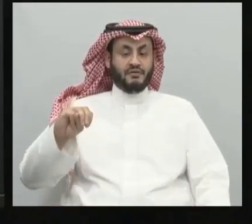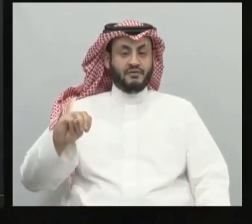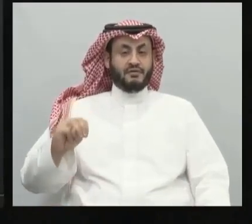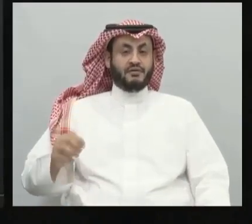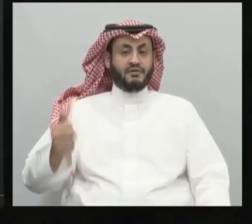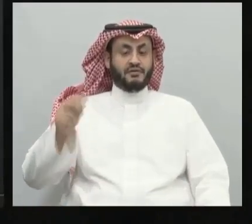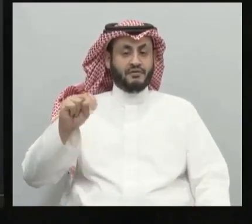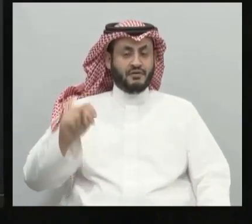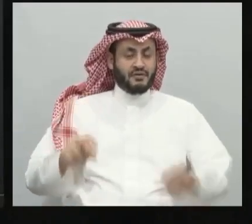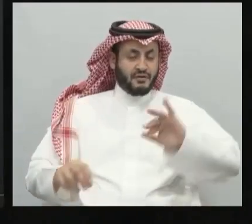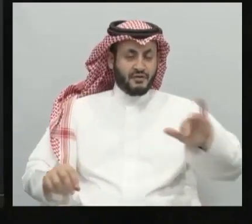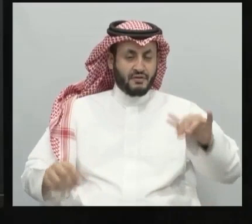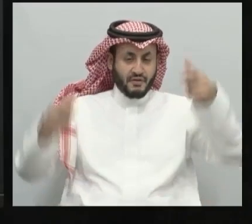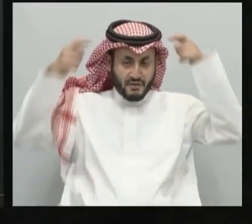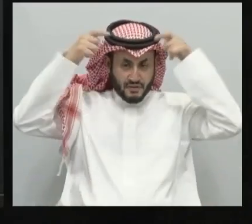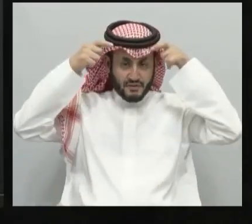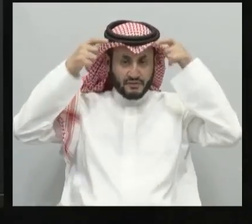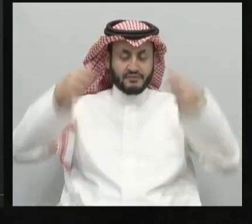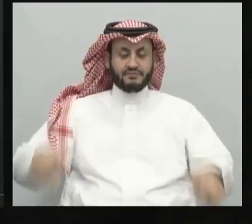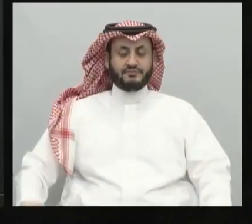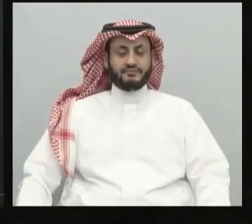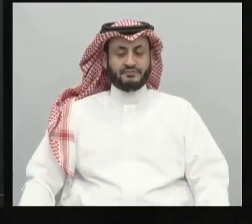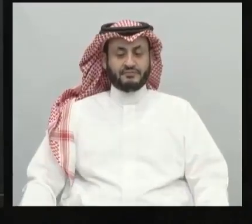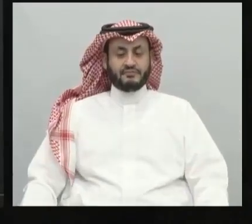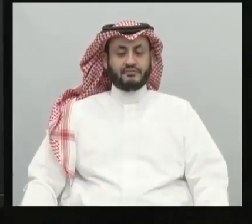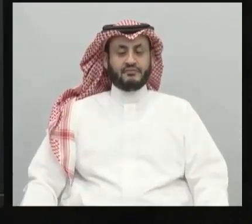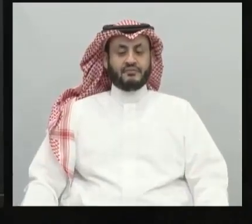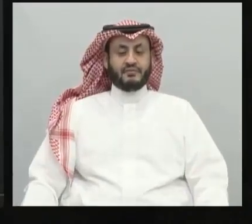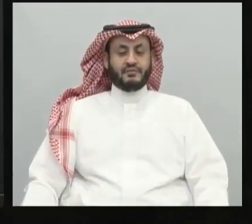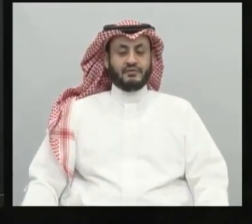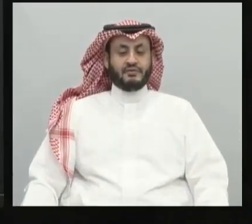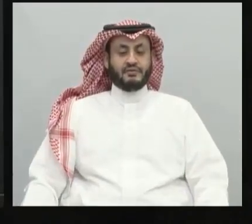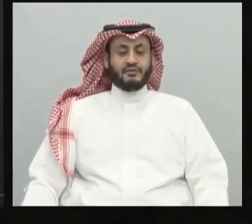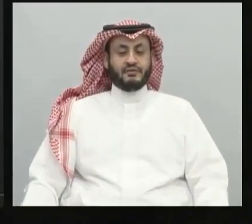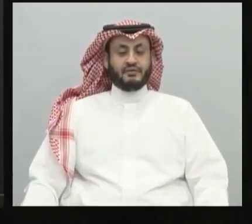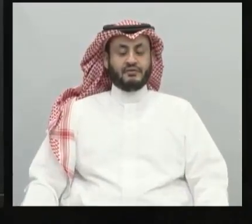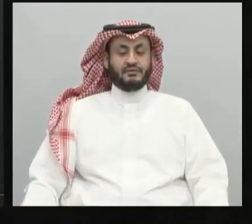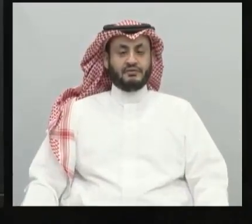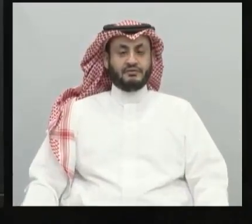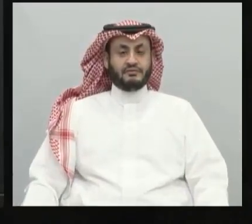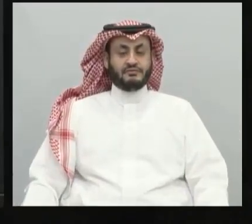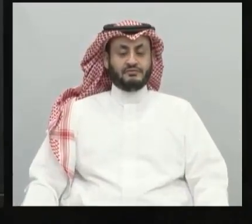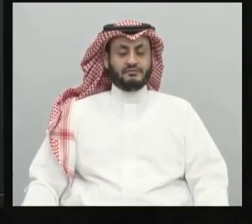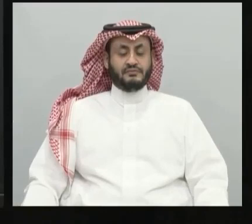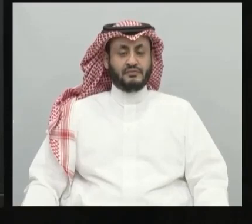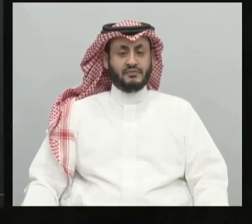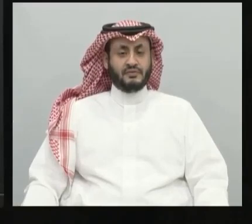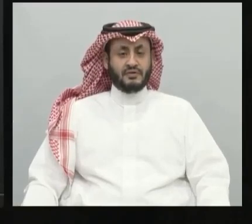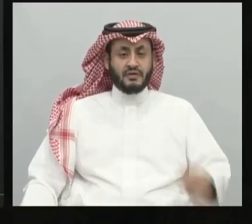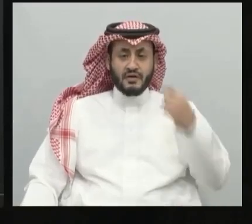Omani. And their capital city called Muscat. China is a name of